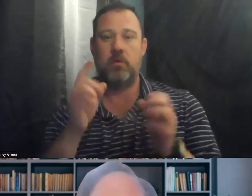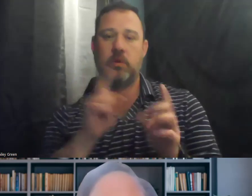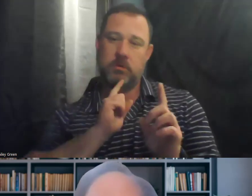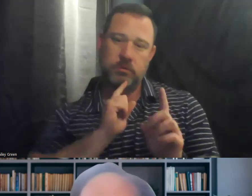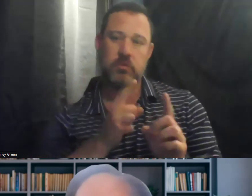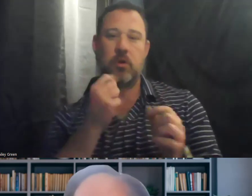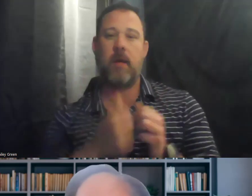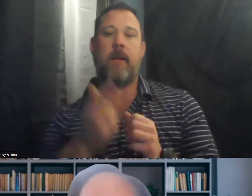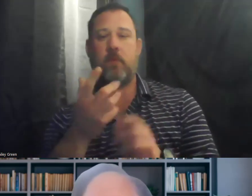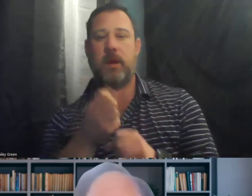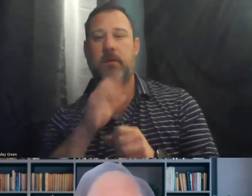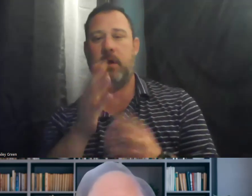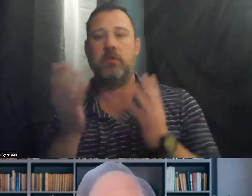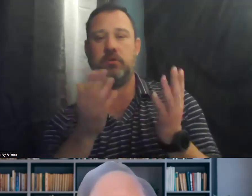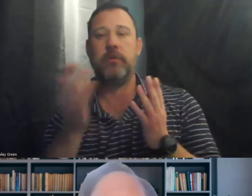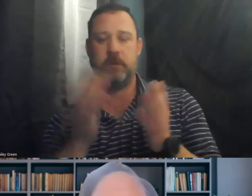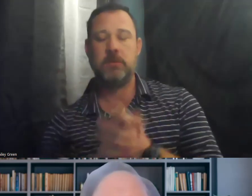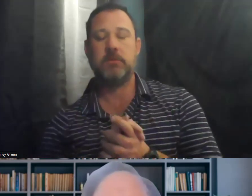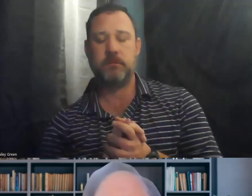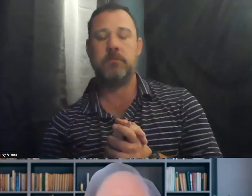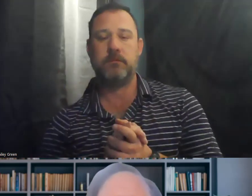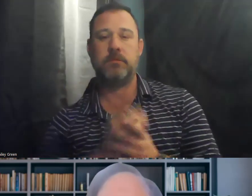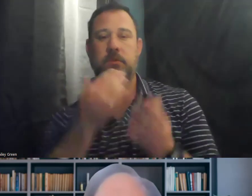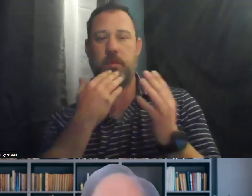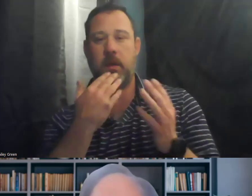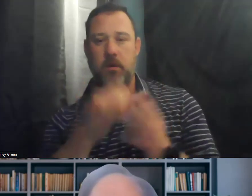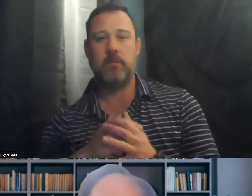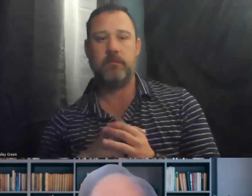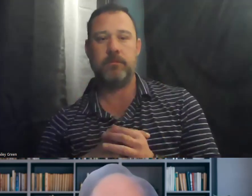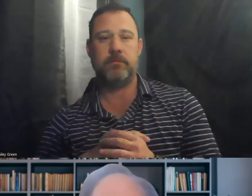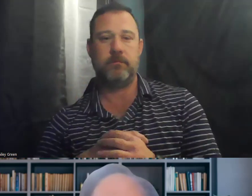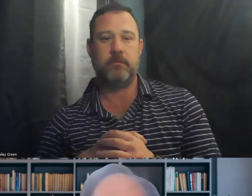that everyone gets the services that they're all entitled to. So thank you all.